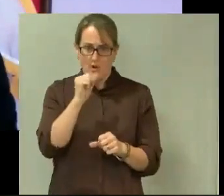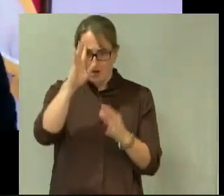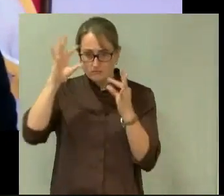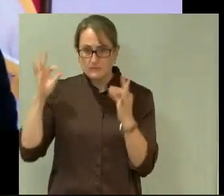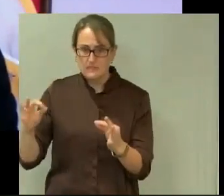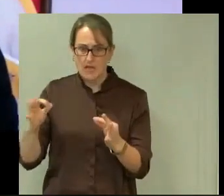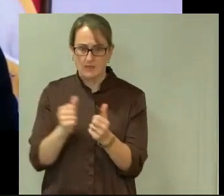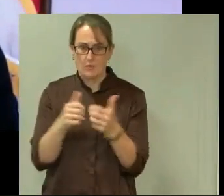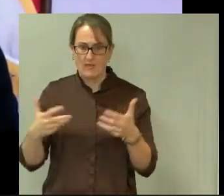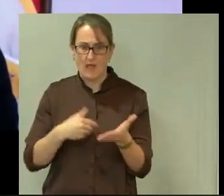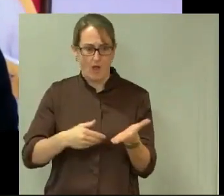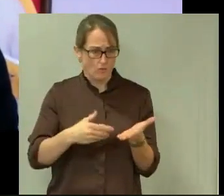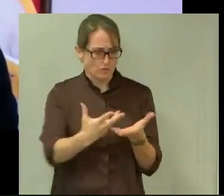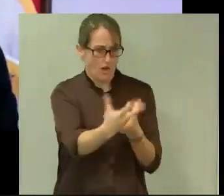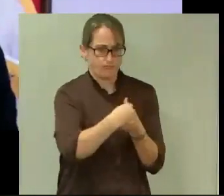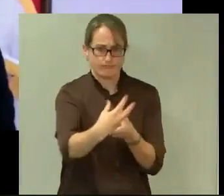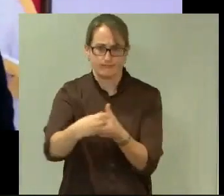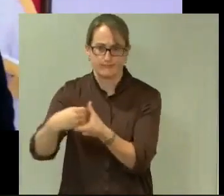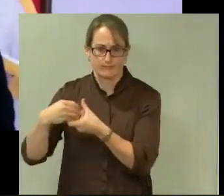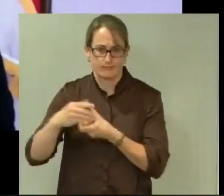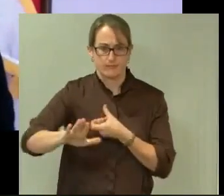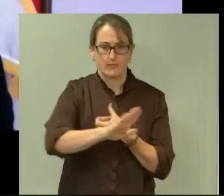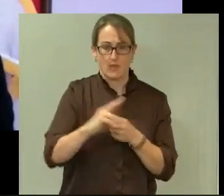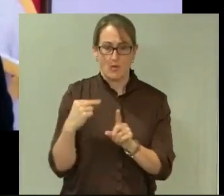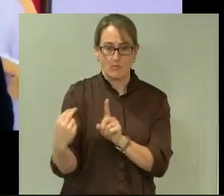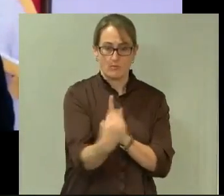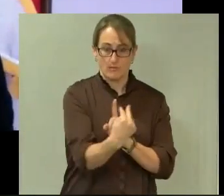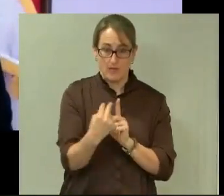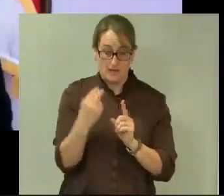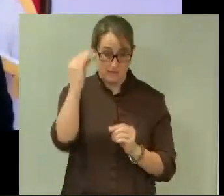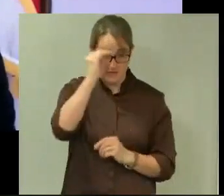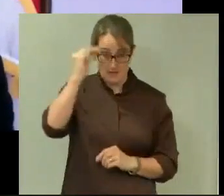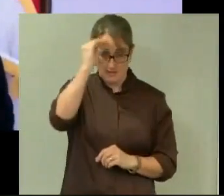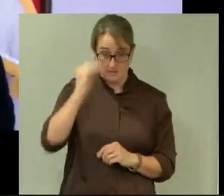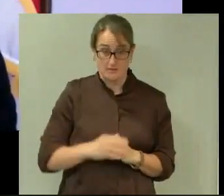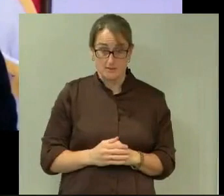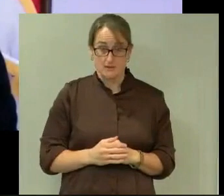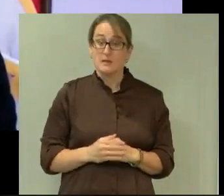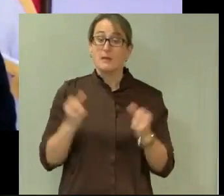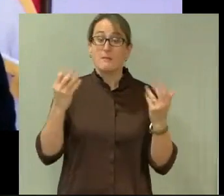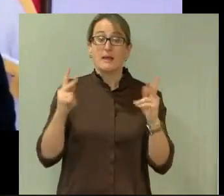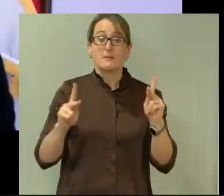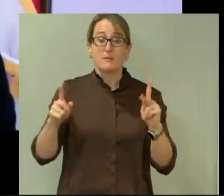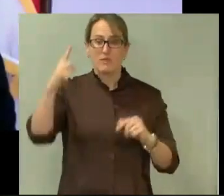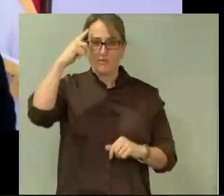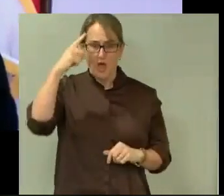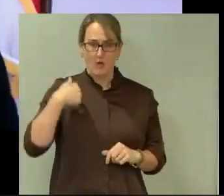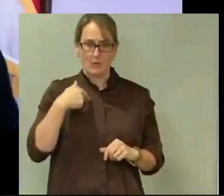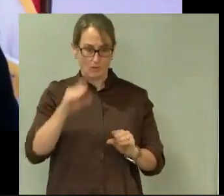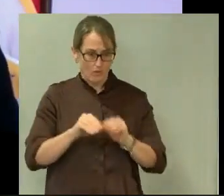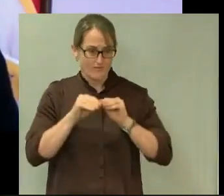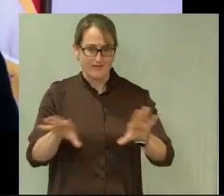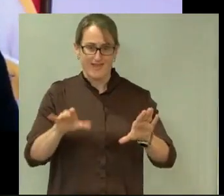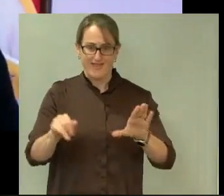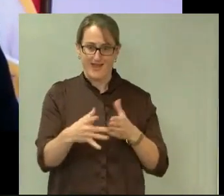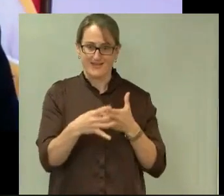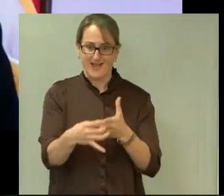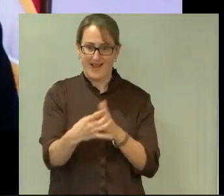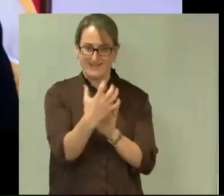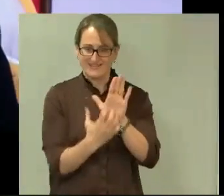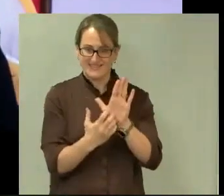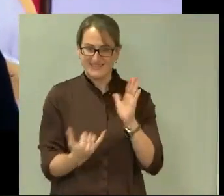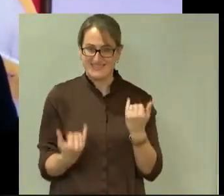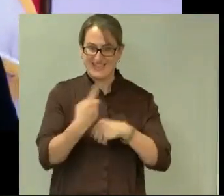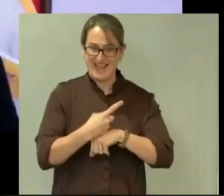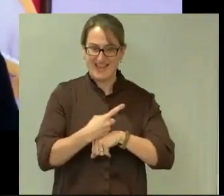you have questions and maybe even thought that the guidance was being delivered today. To clarify, as you heard, we